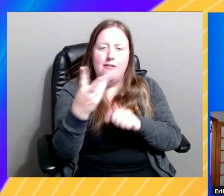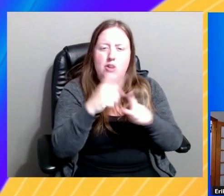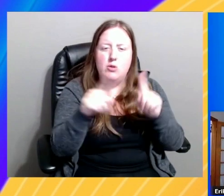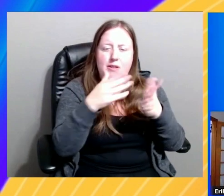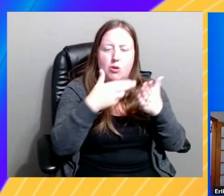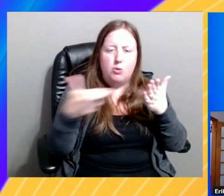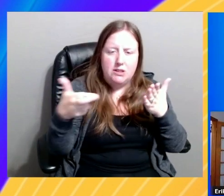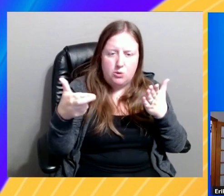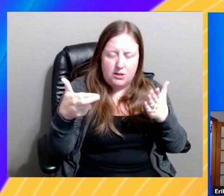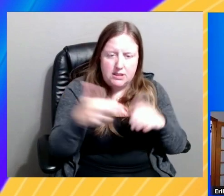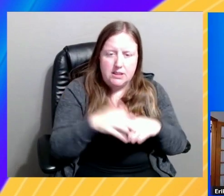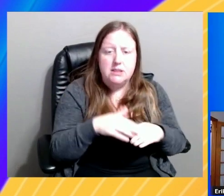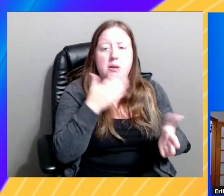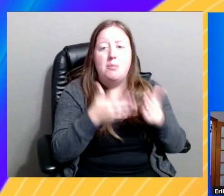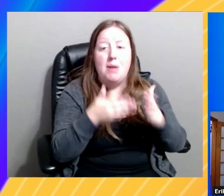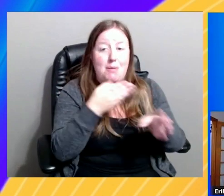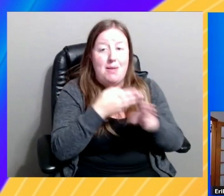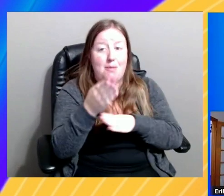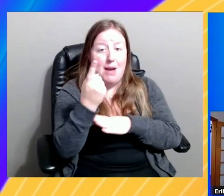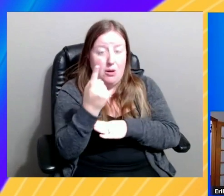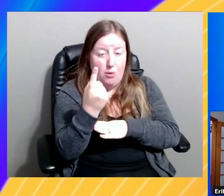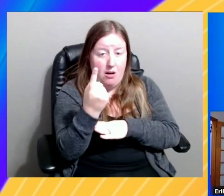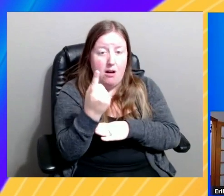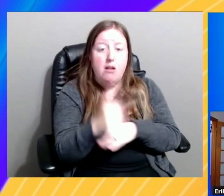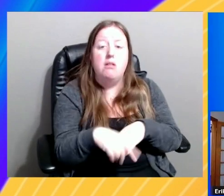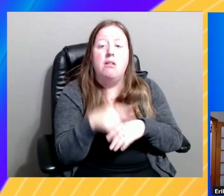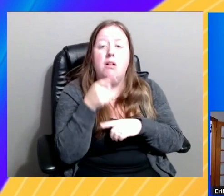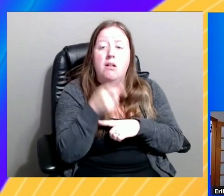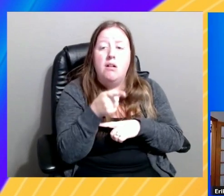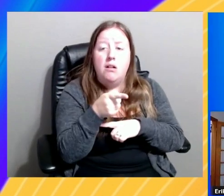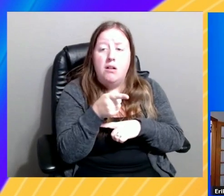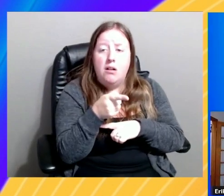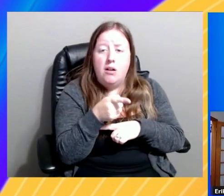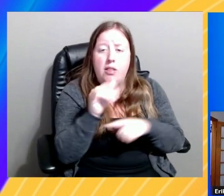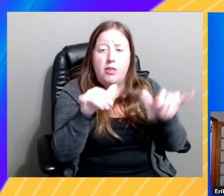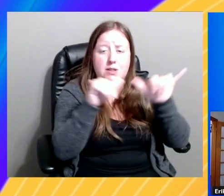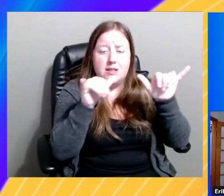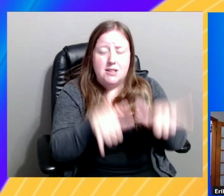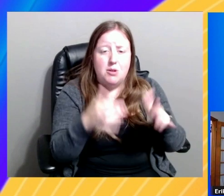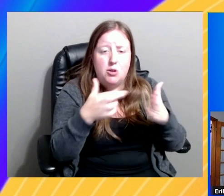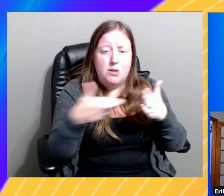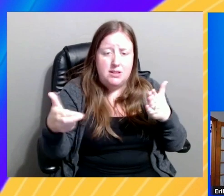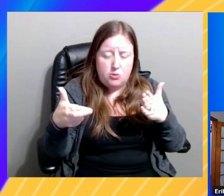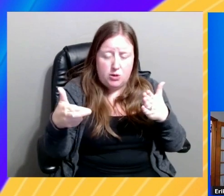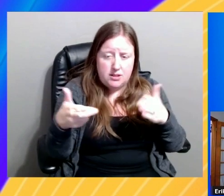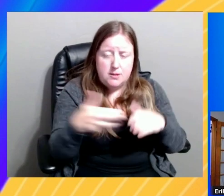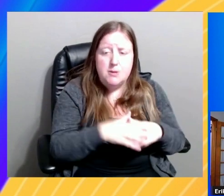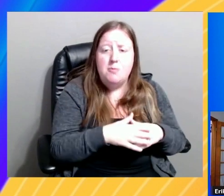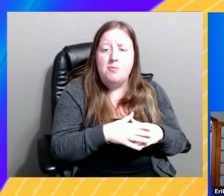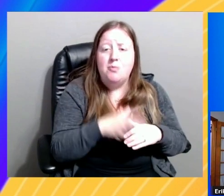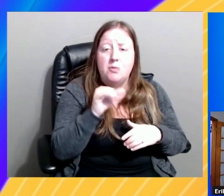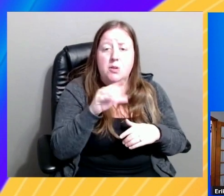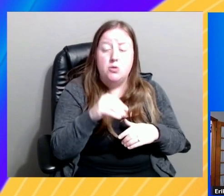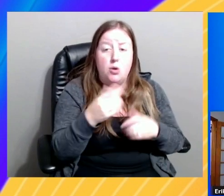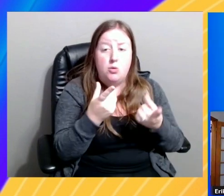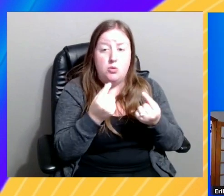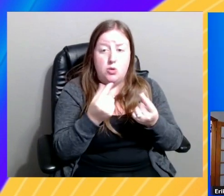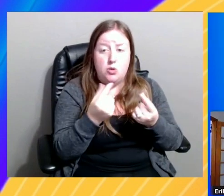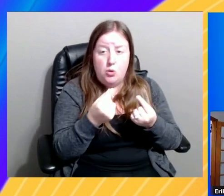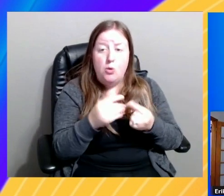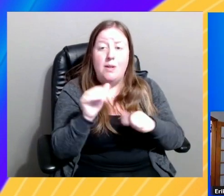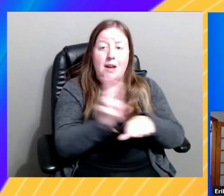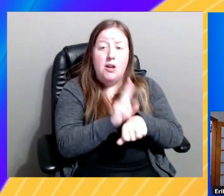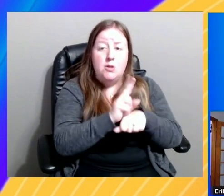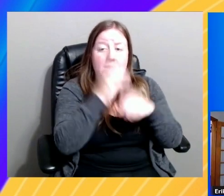Probably the main one to highlight is these AWS Systems Manager resource data sinks. So what it does is it takes the information from